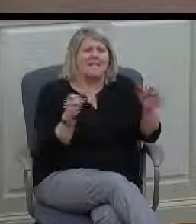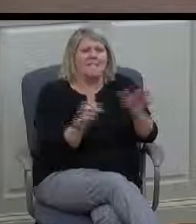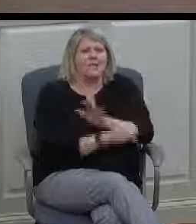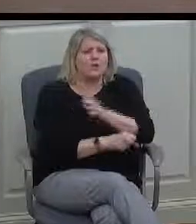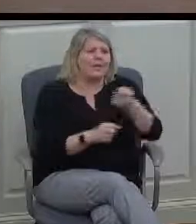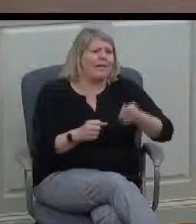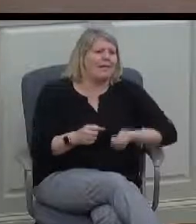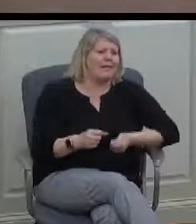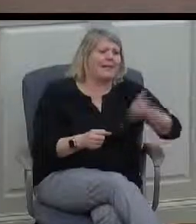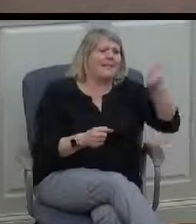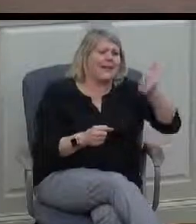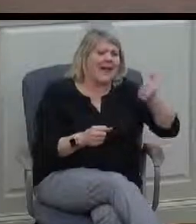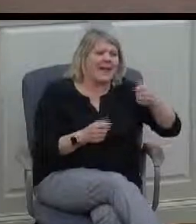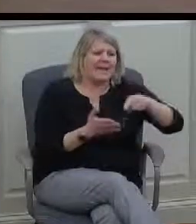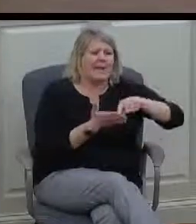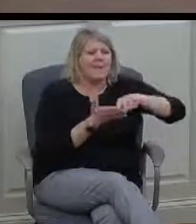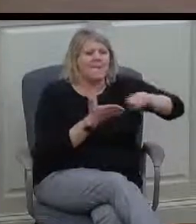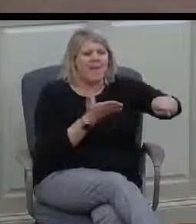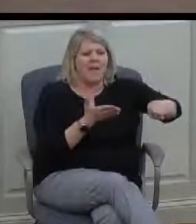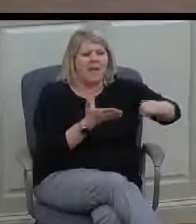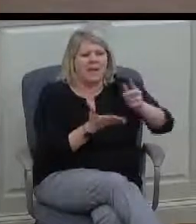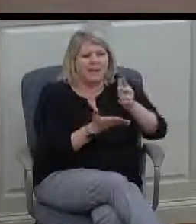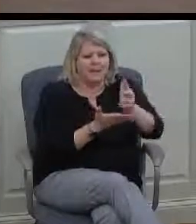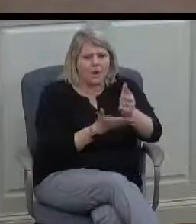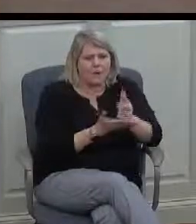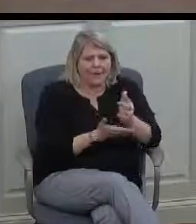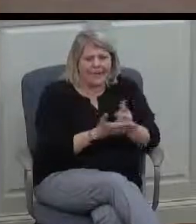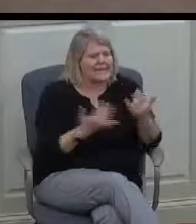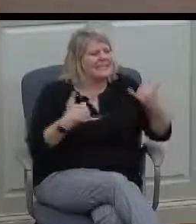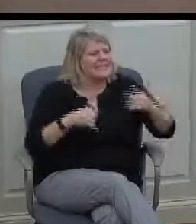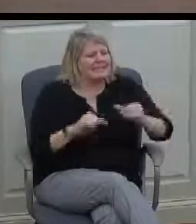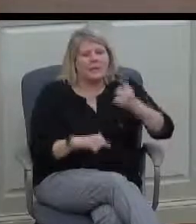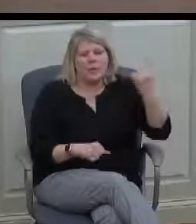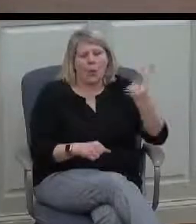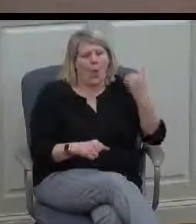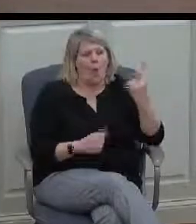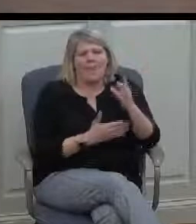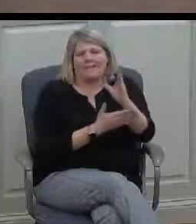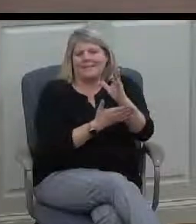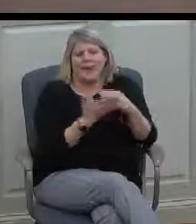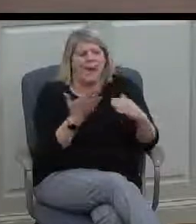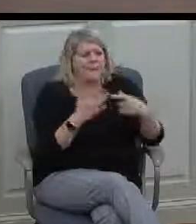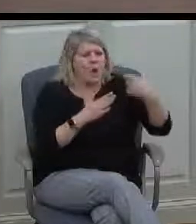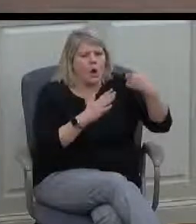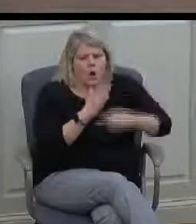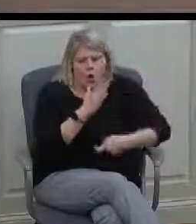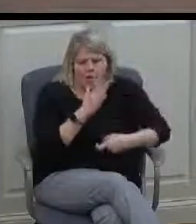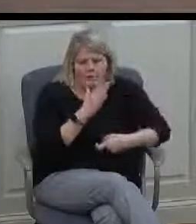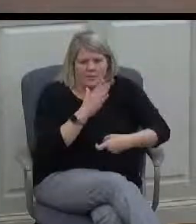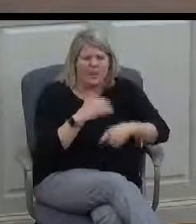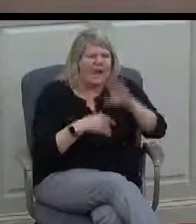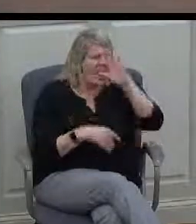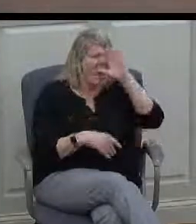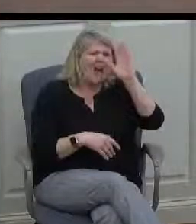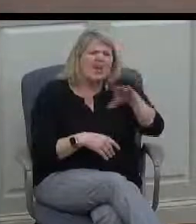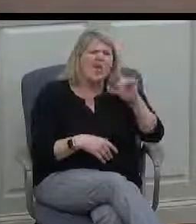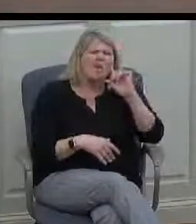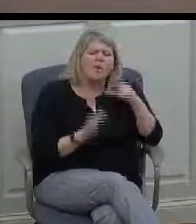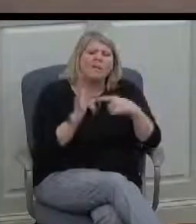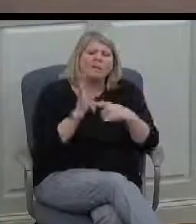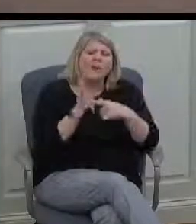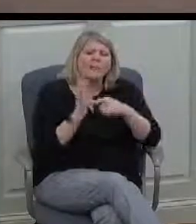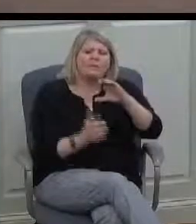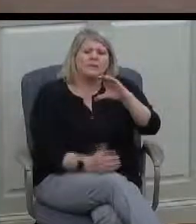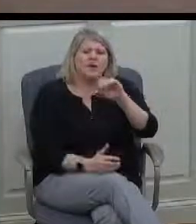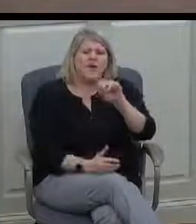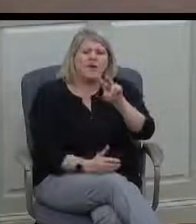parking. It is still some sort of fee. Some places, I know Covington, for example, they'll